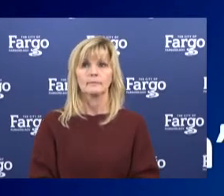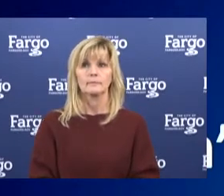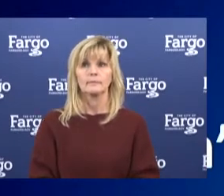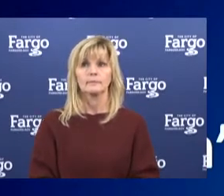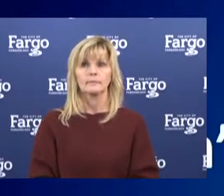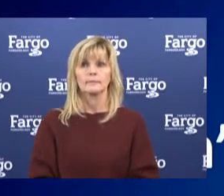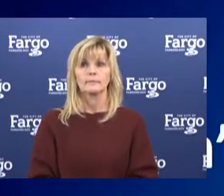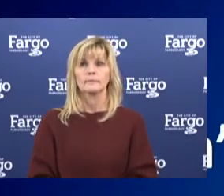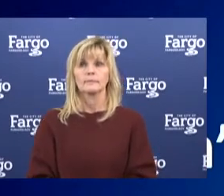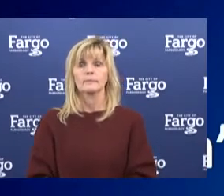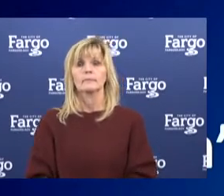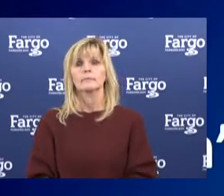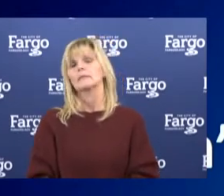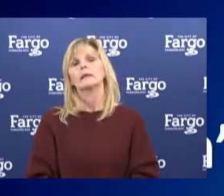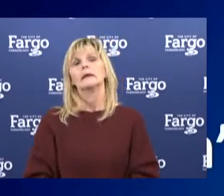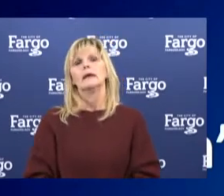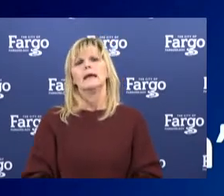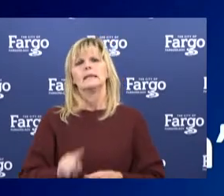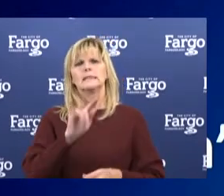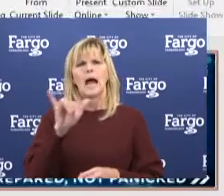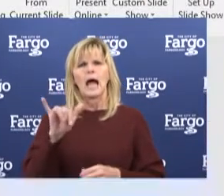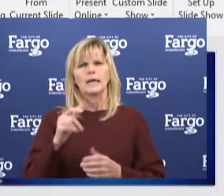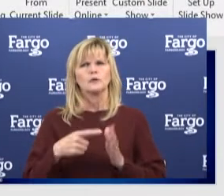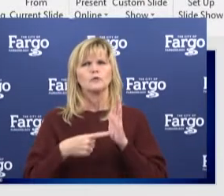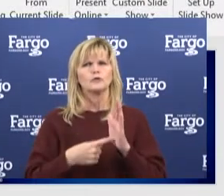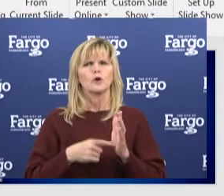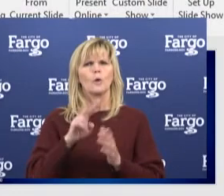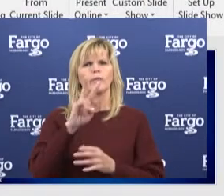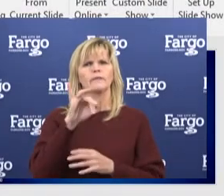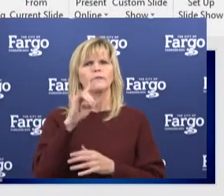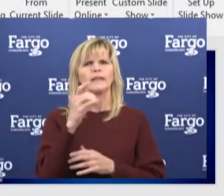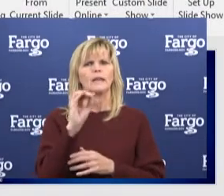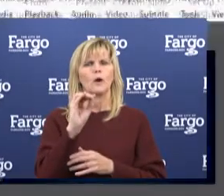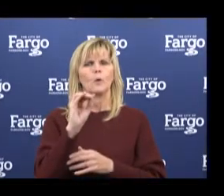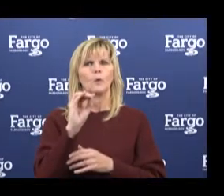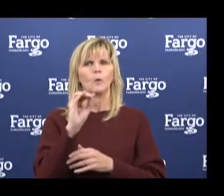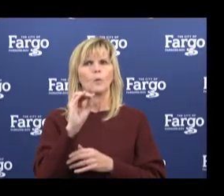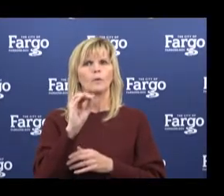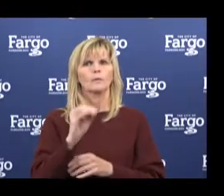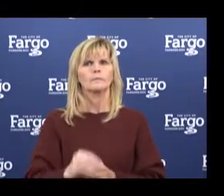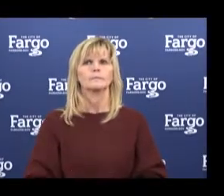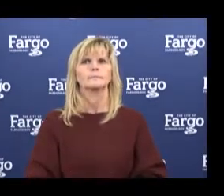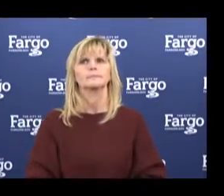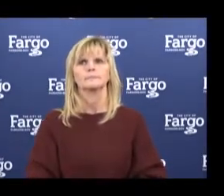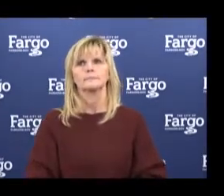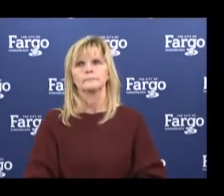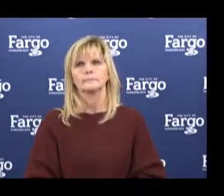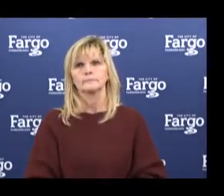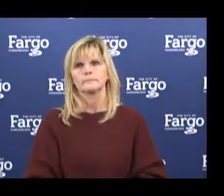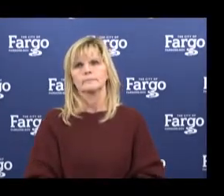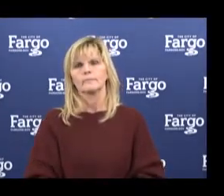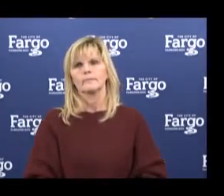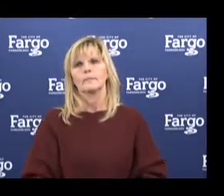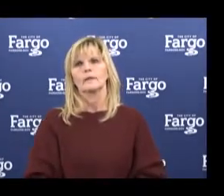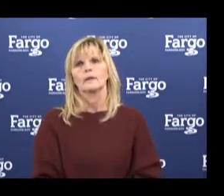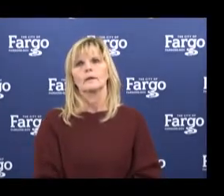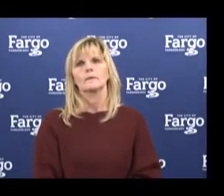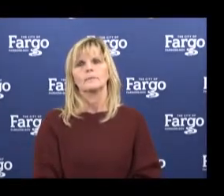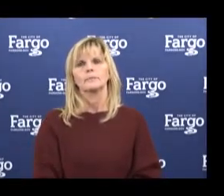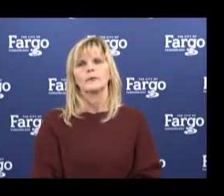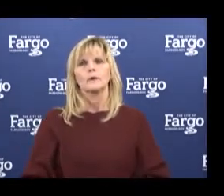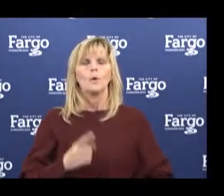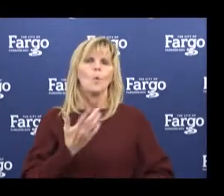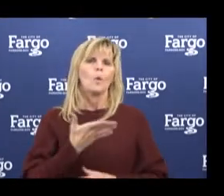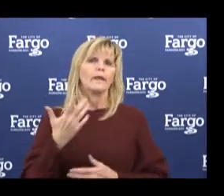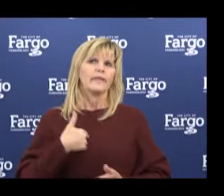And actually, Ty, I don't know if you can pull up the video very briefly here before I move on to this one. So one of the things that